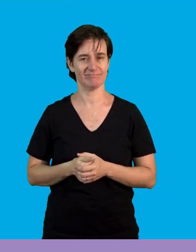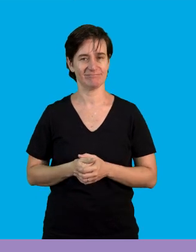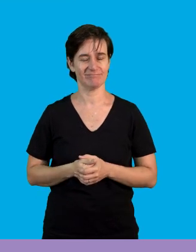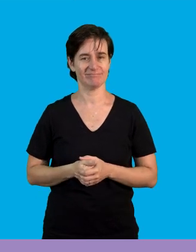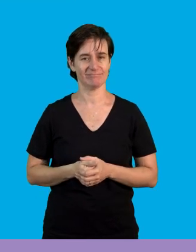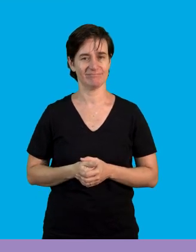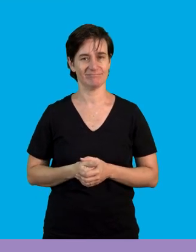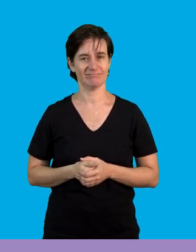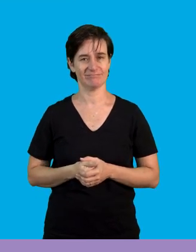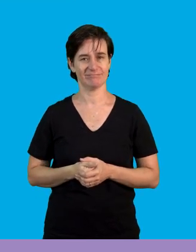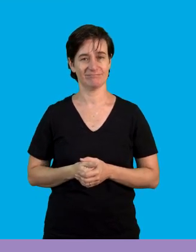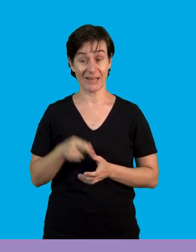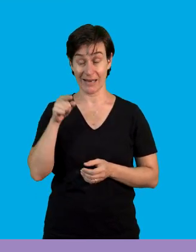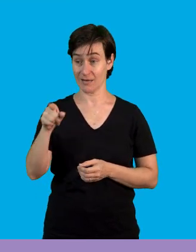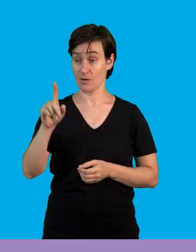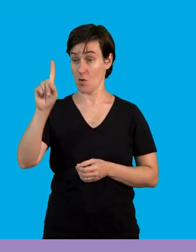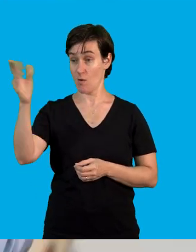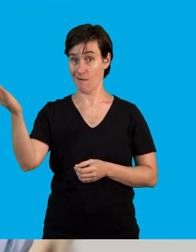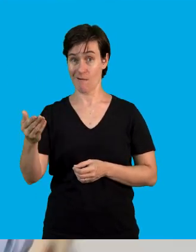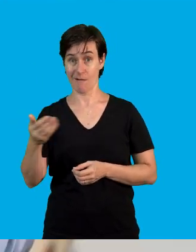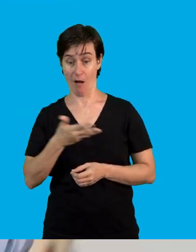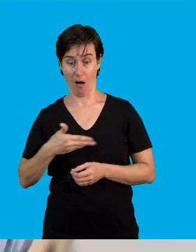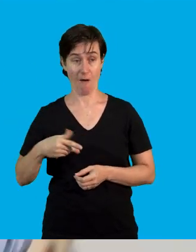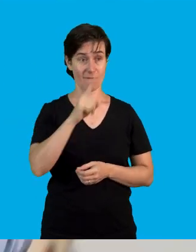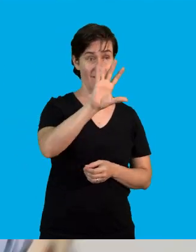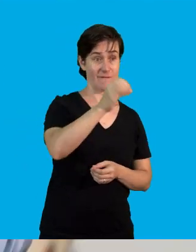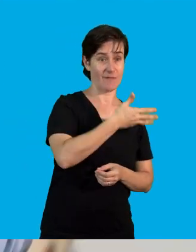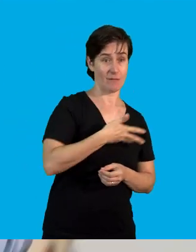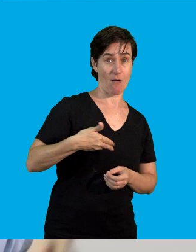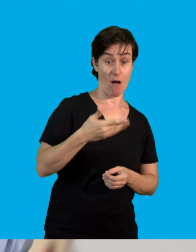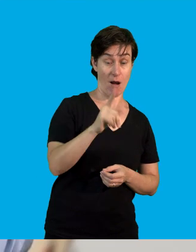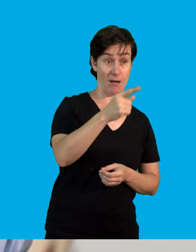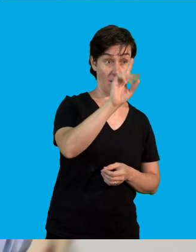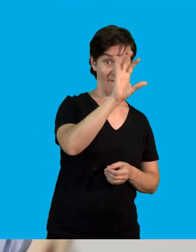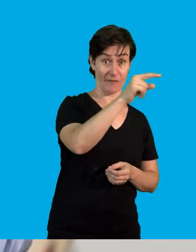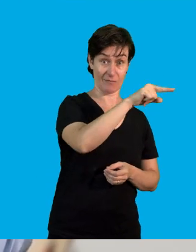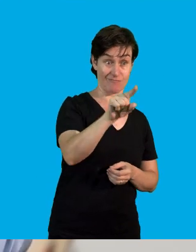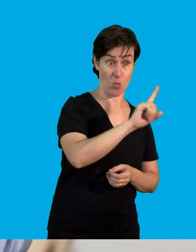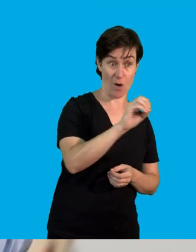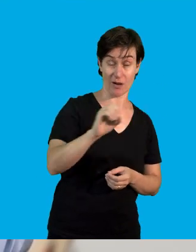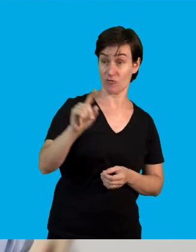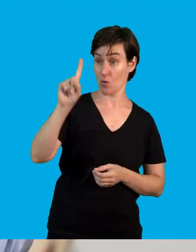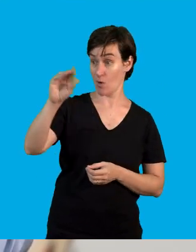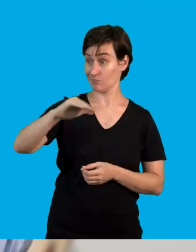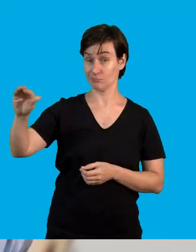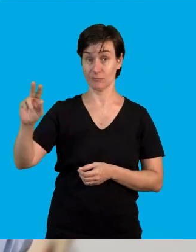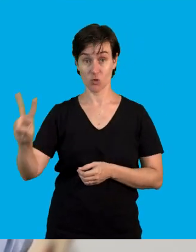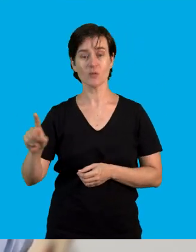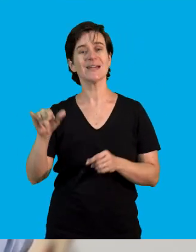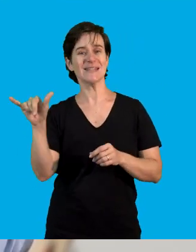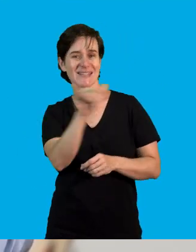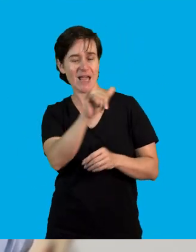half then and 50 divided by 100 are the 2 fractions with the same value. Same